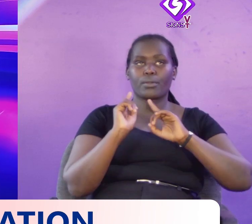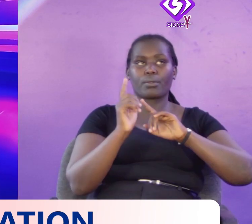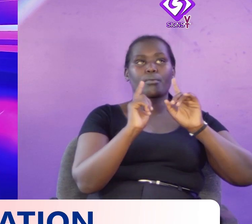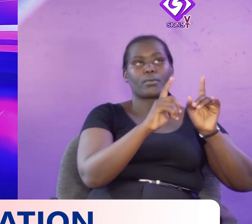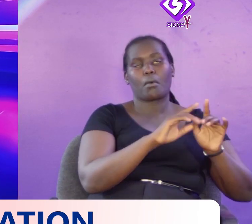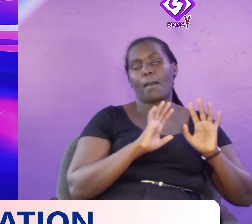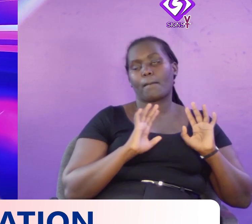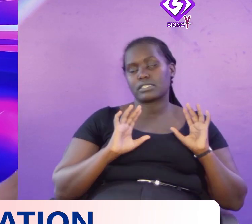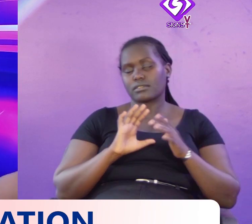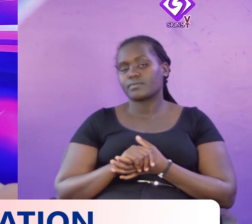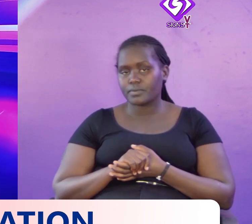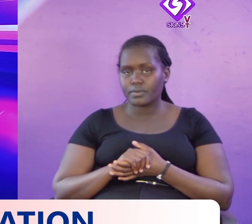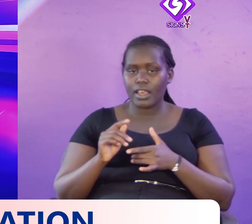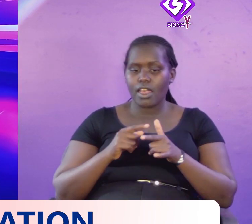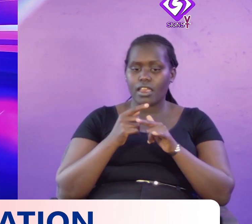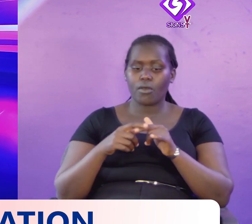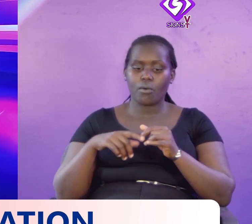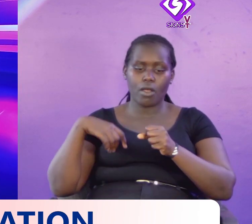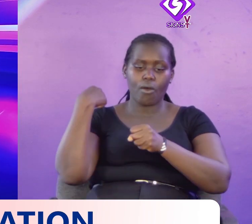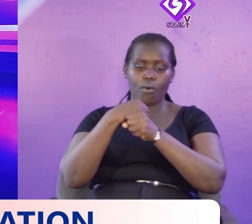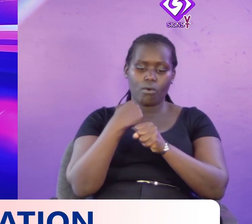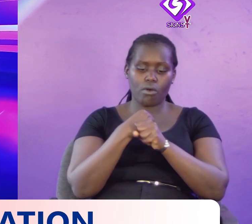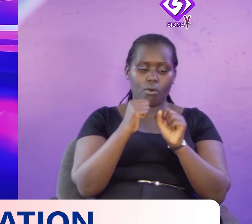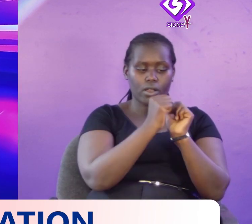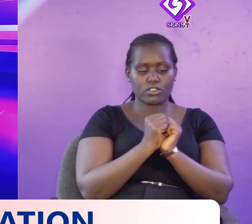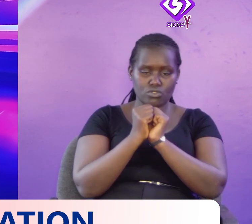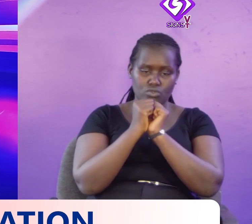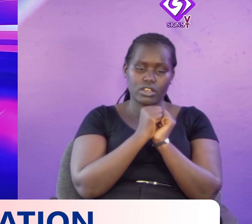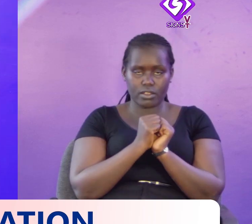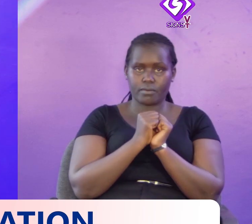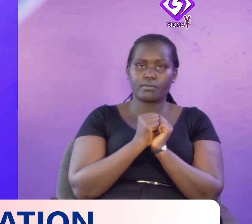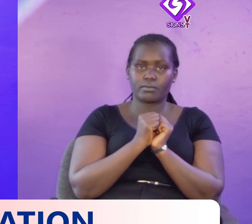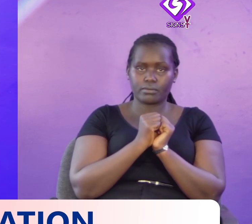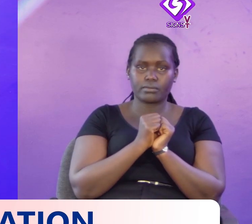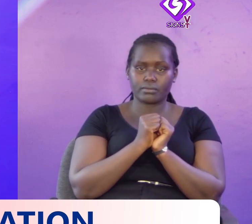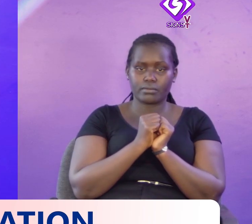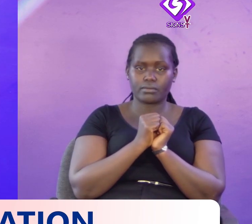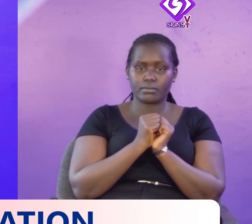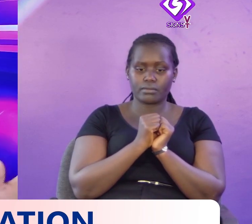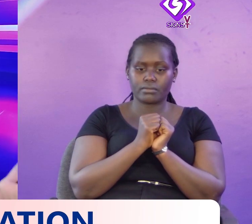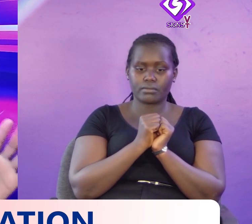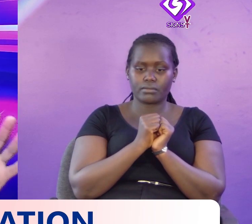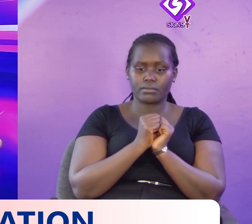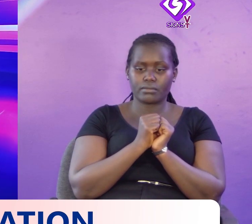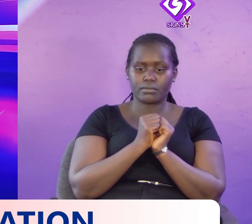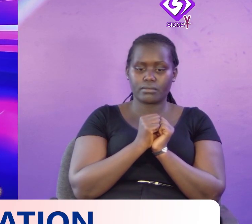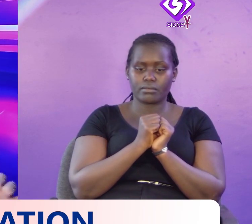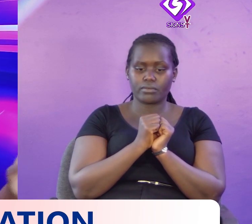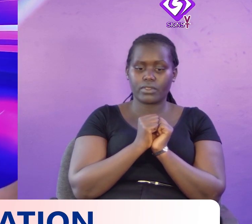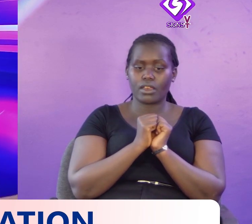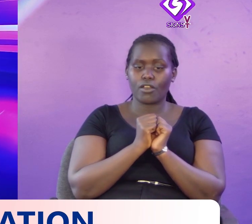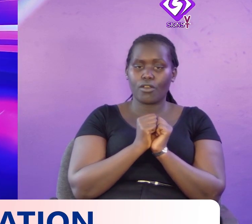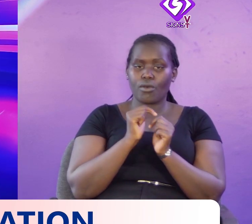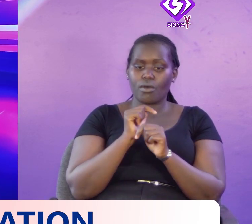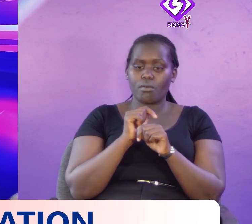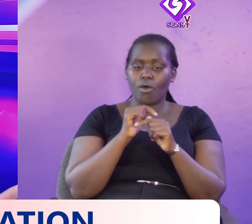know, when we can work together, Mr. Jonah, yes. Just sorry for interruption again, so that I don't lose this. When we can work together, so when you